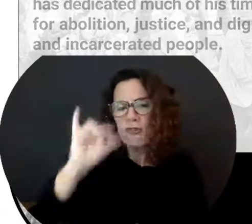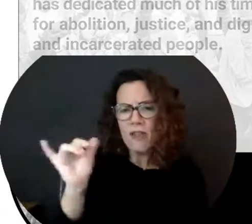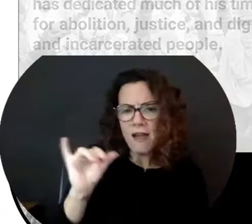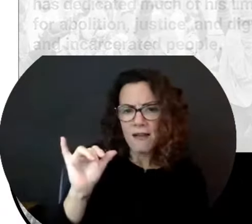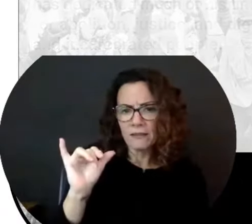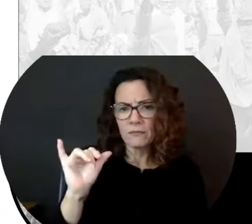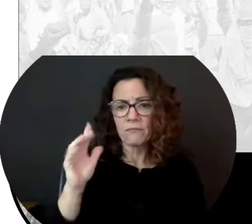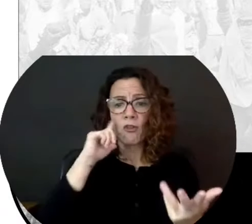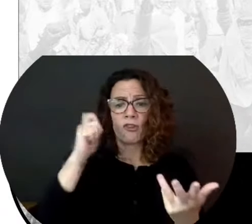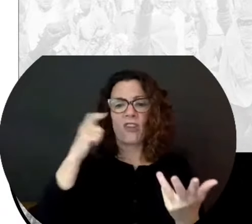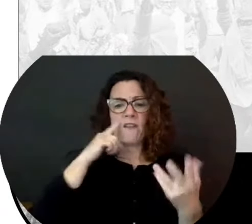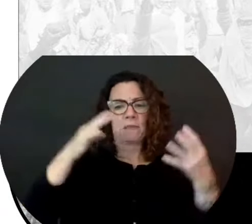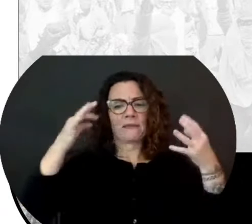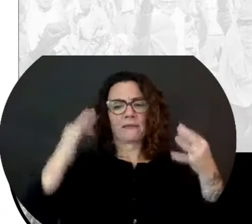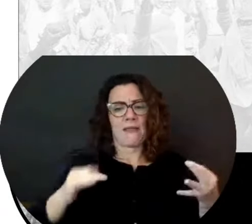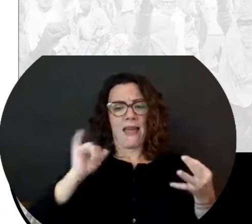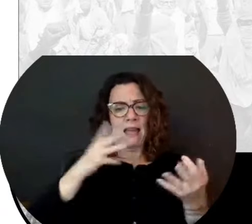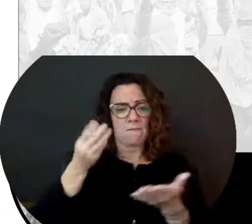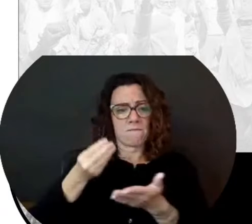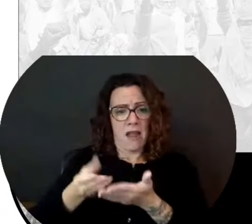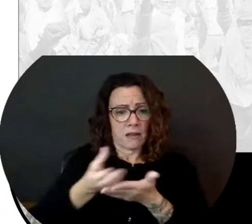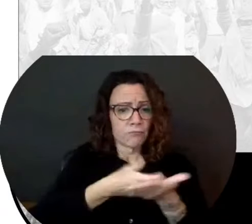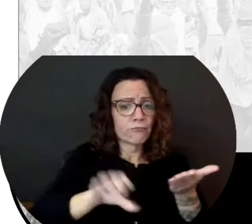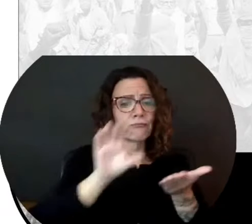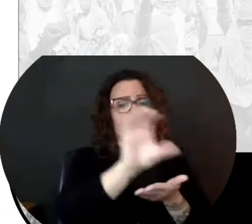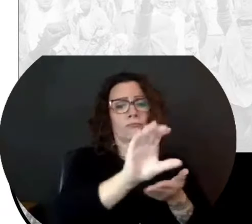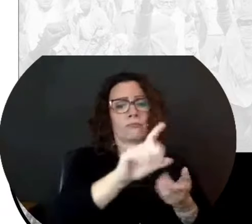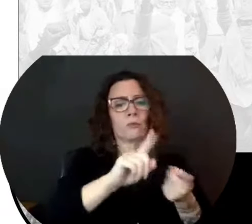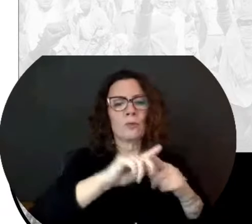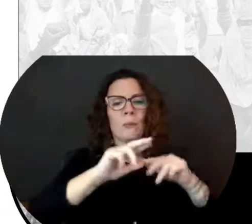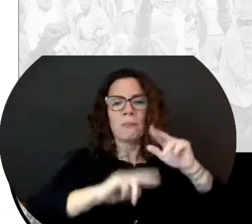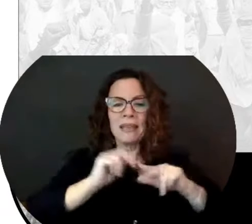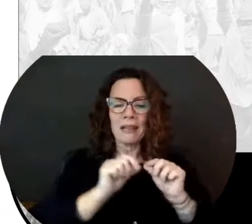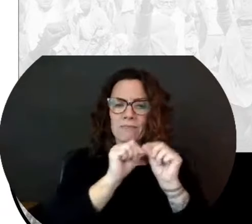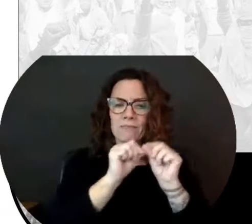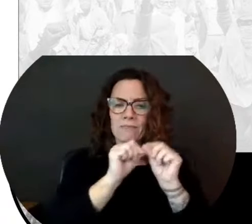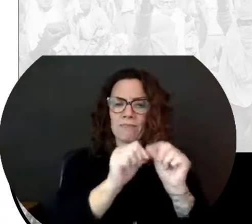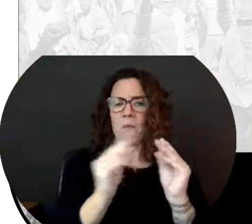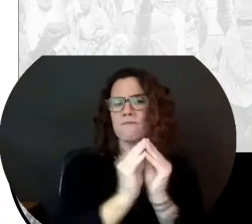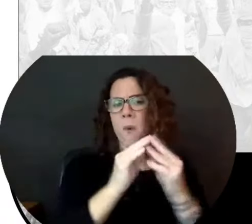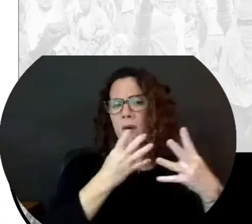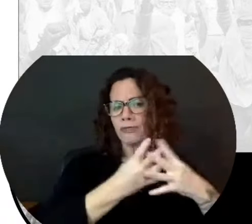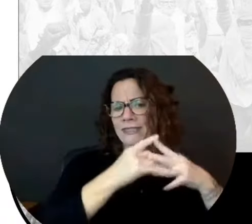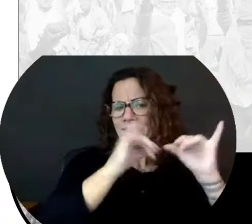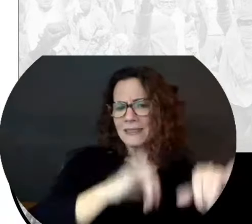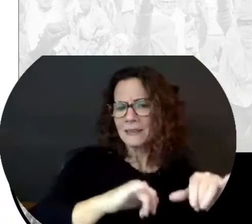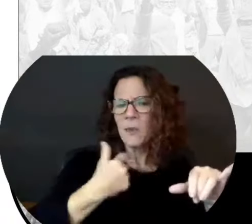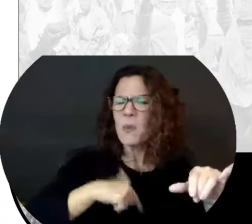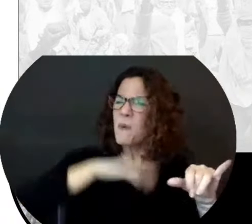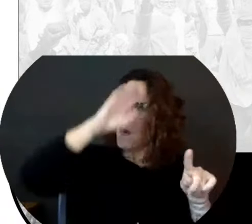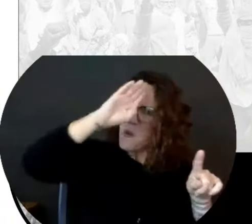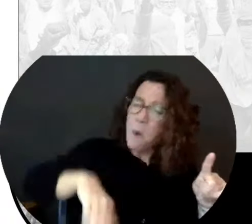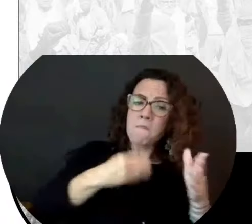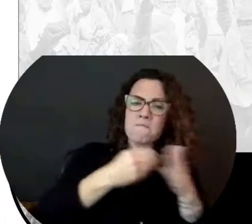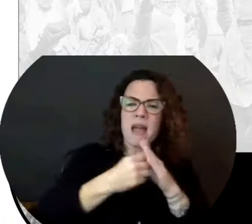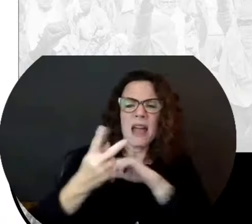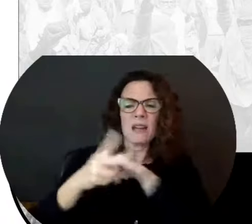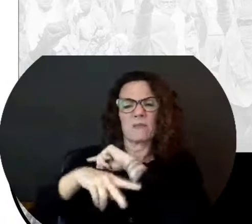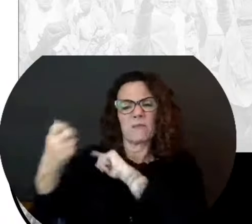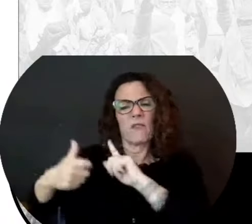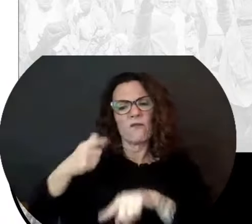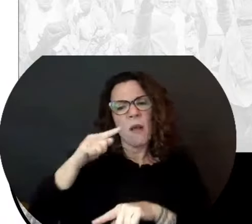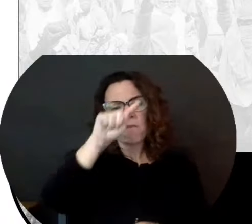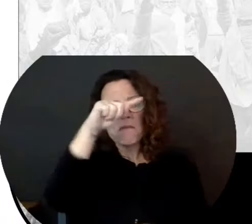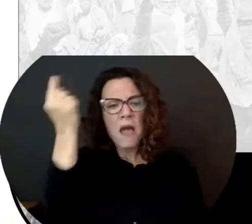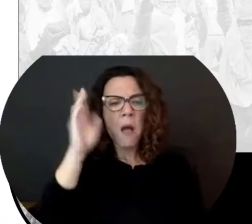prisons are built, the institution or political intention is to fill them. And so